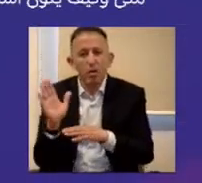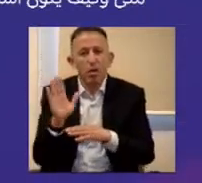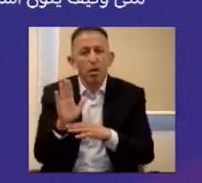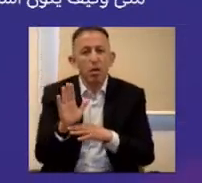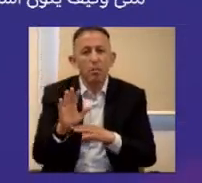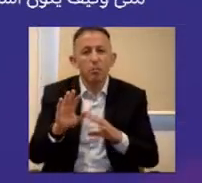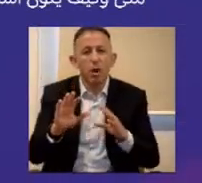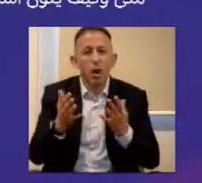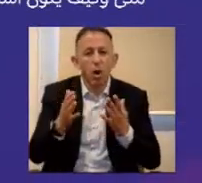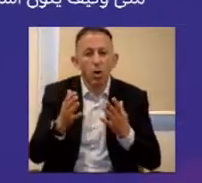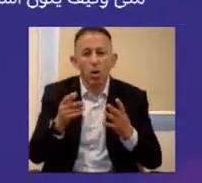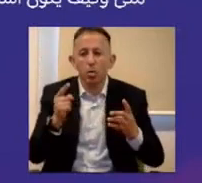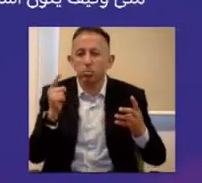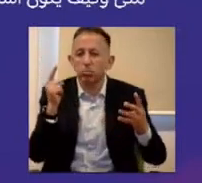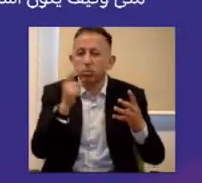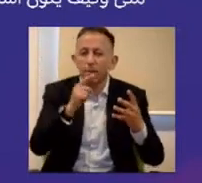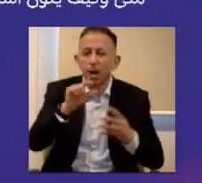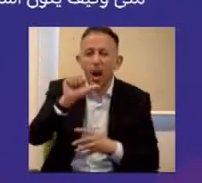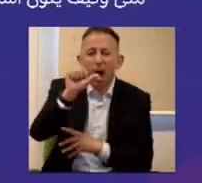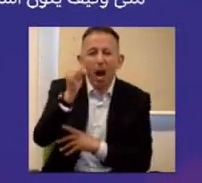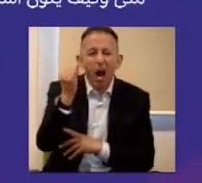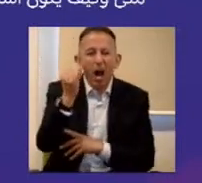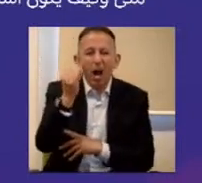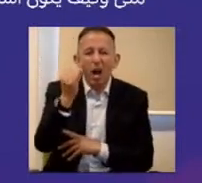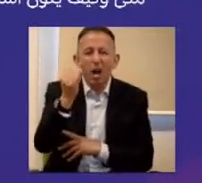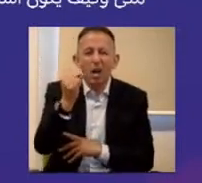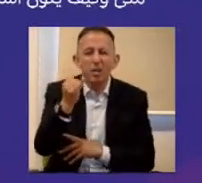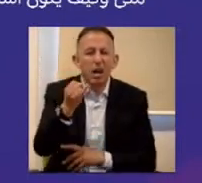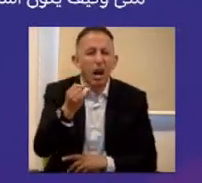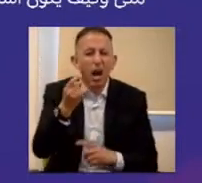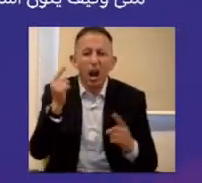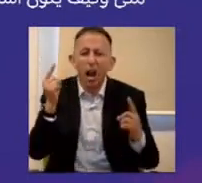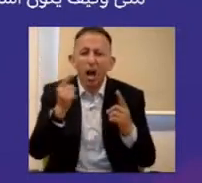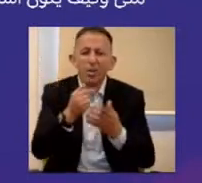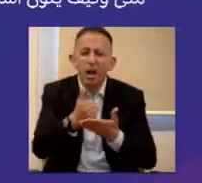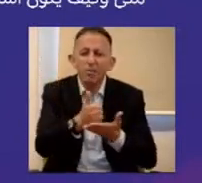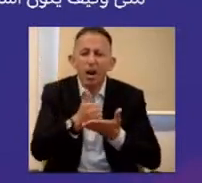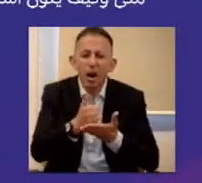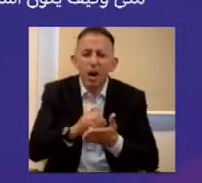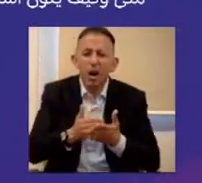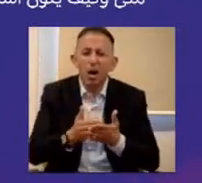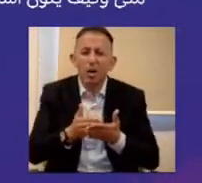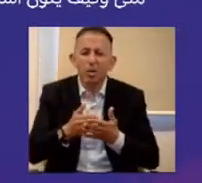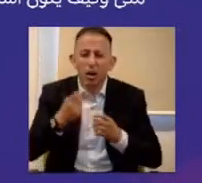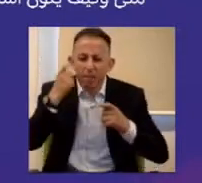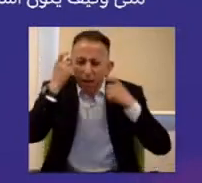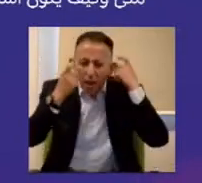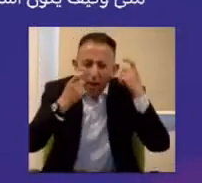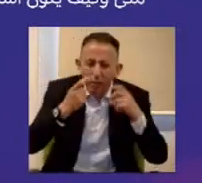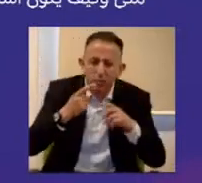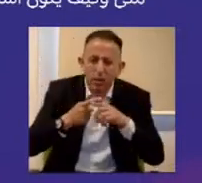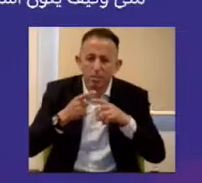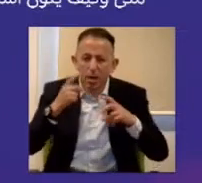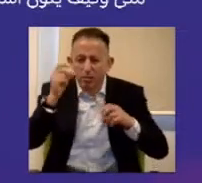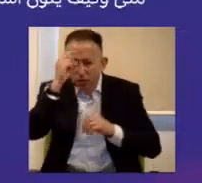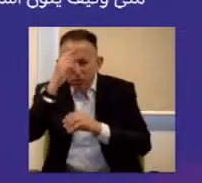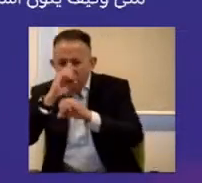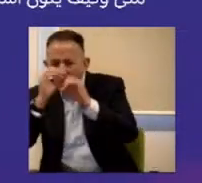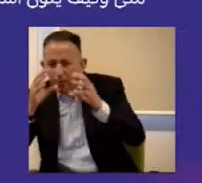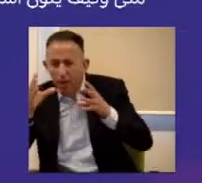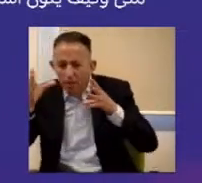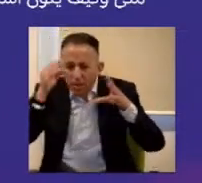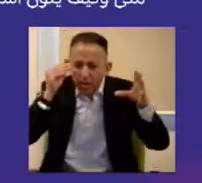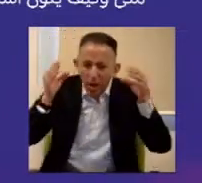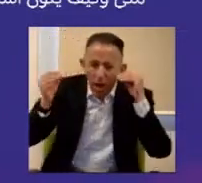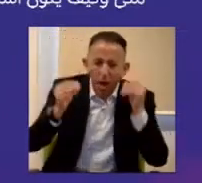AI try to mechanize and automate. These are reasoning, perceiving, acting and interacting, and learning. I'll summarize the